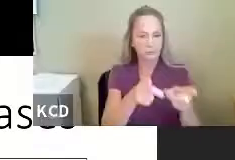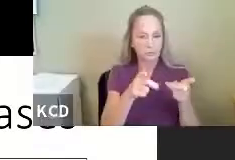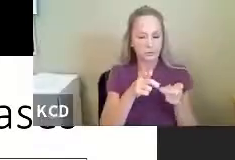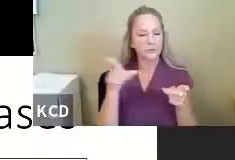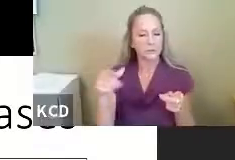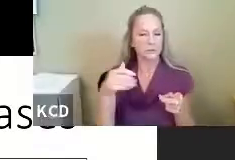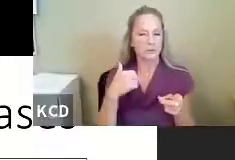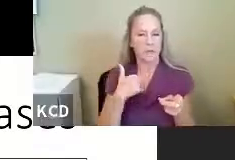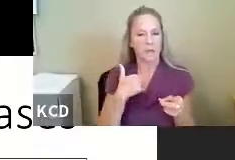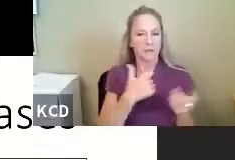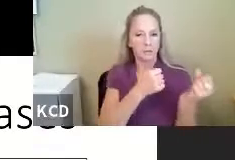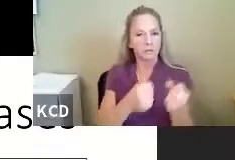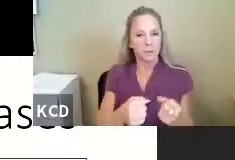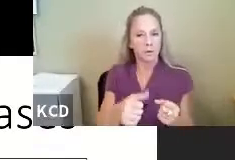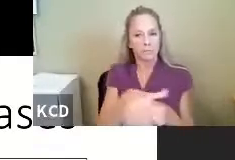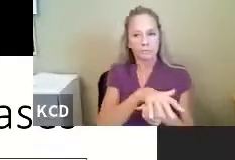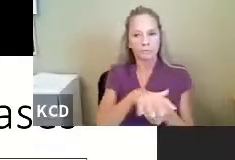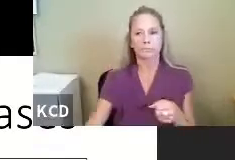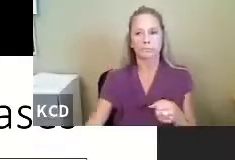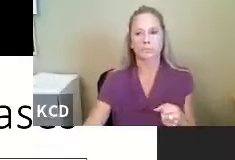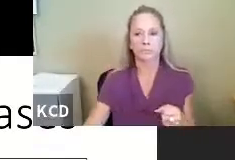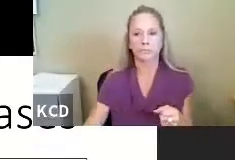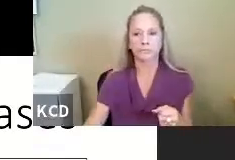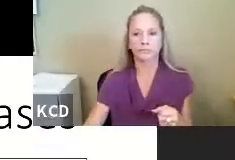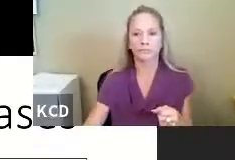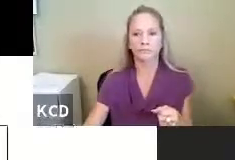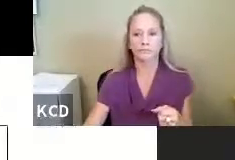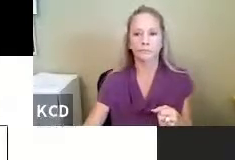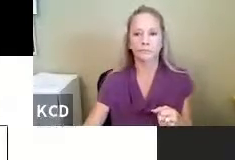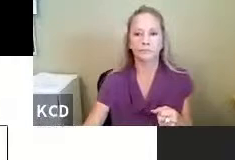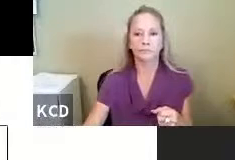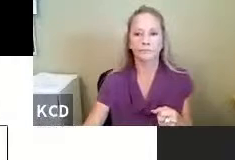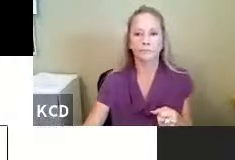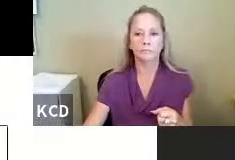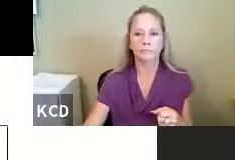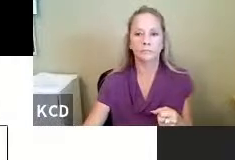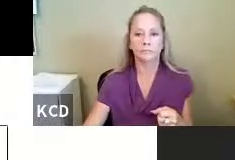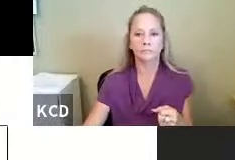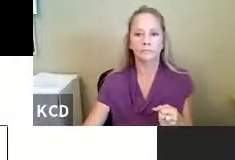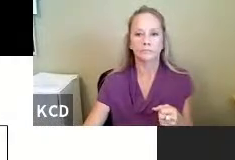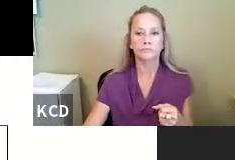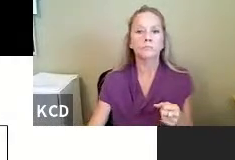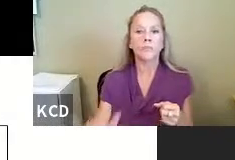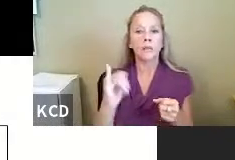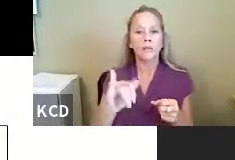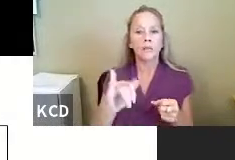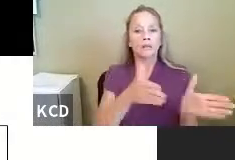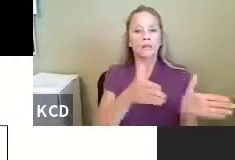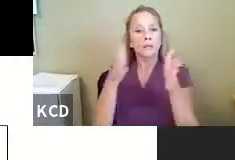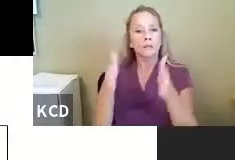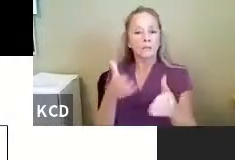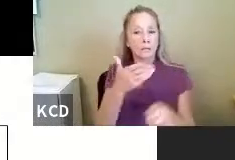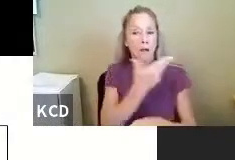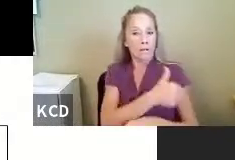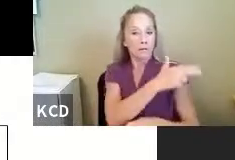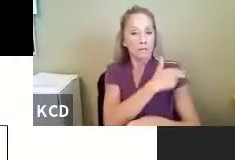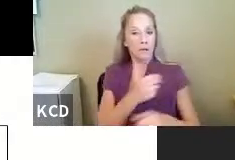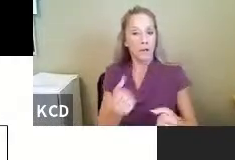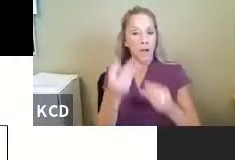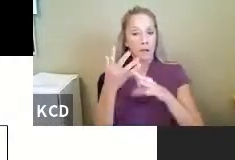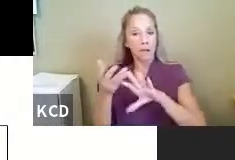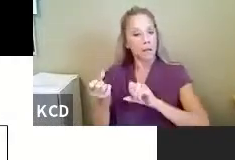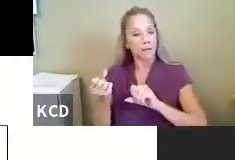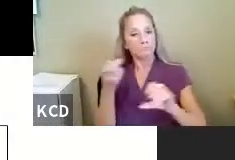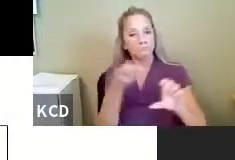entire state's new cases. Next slide, please. So then on hospitalizations, here you see